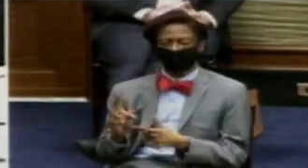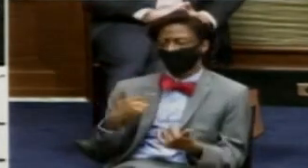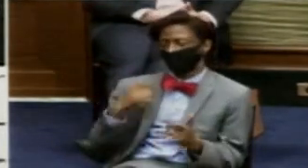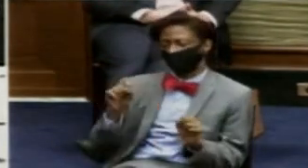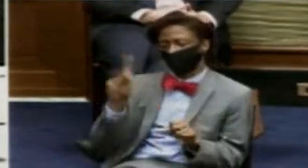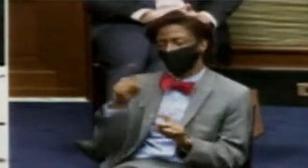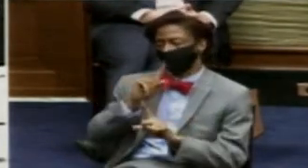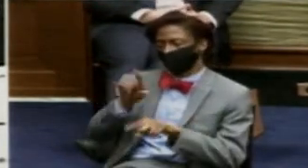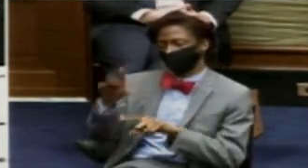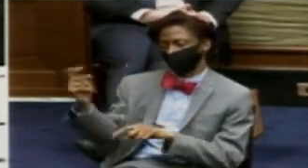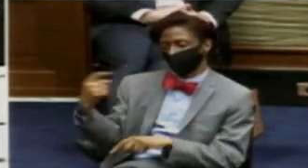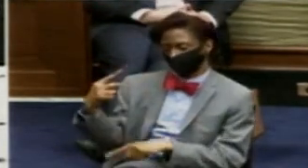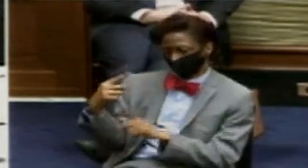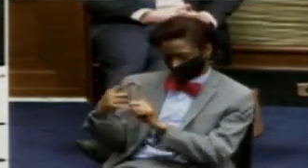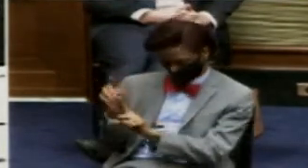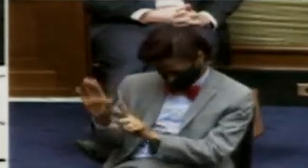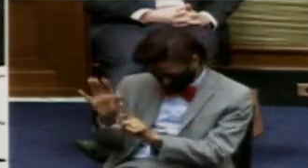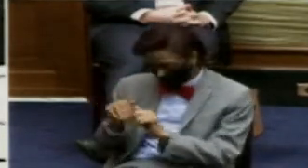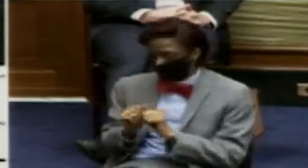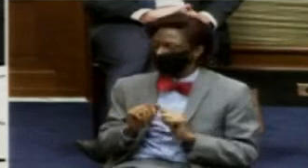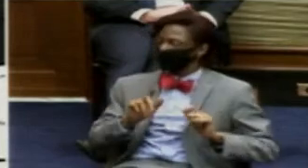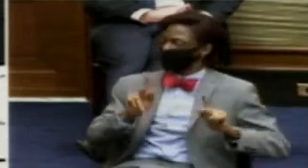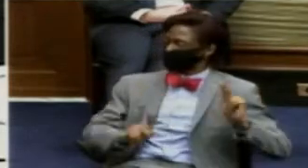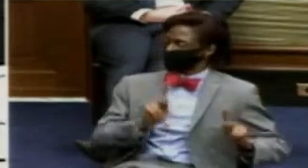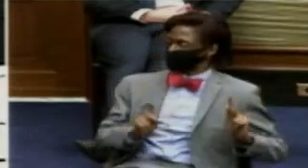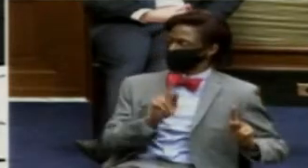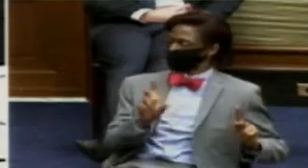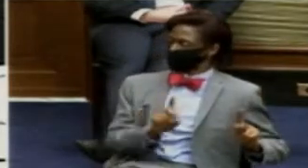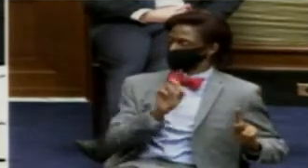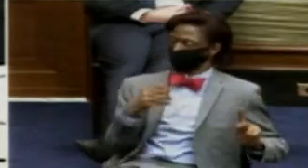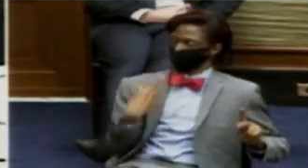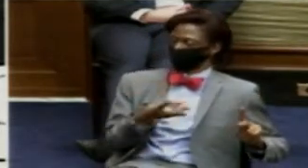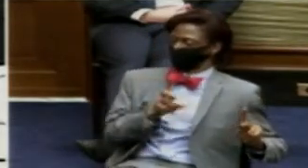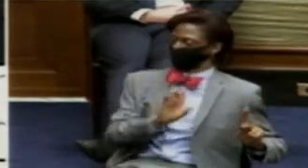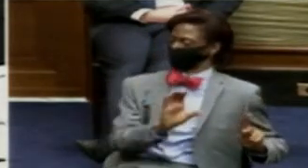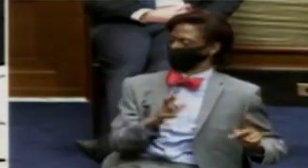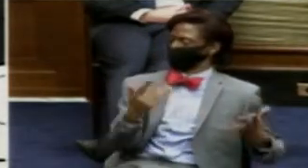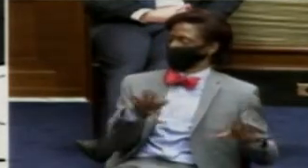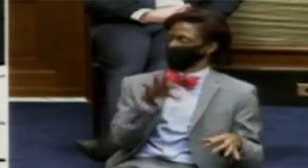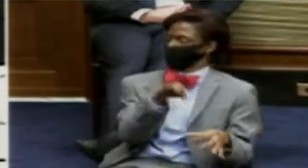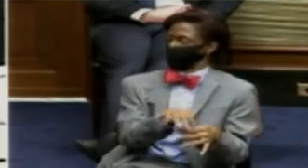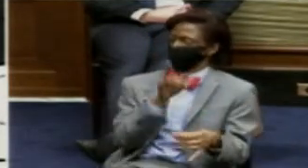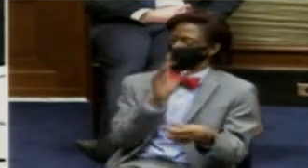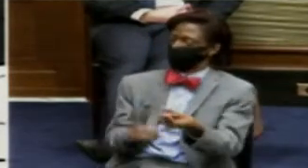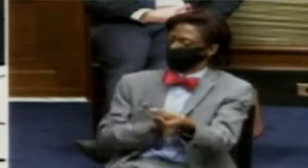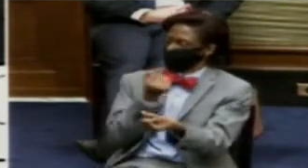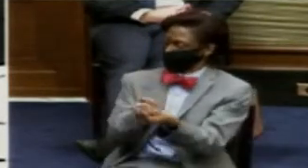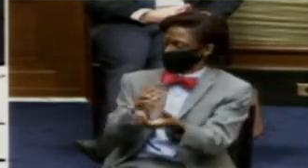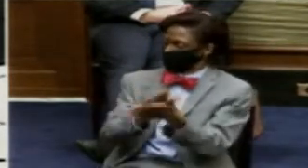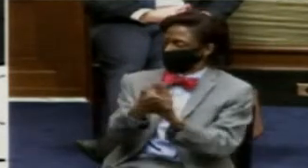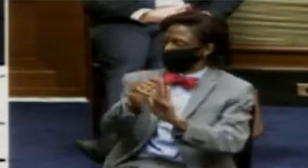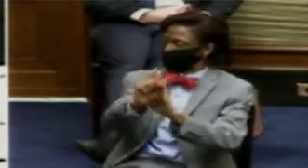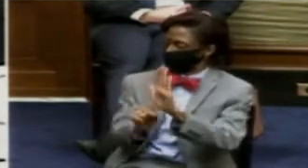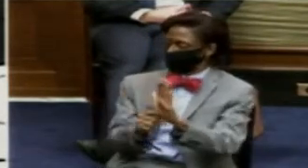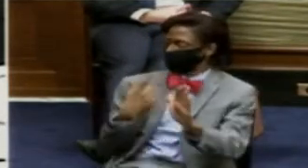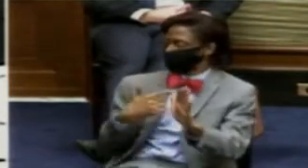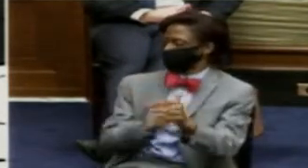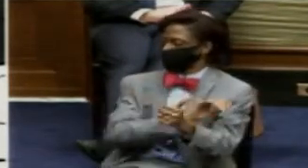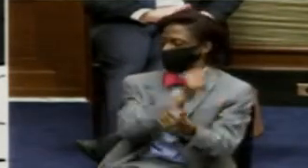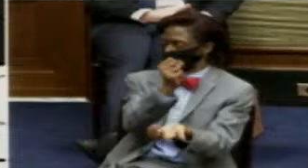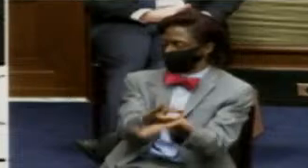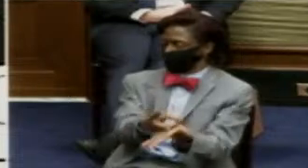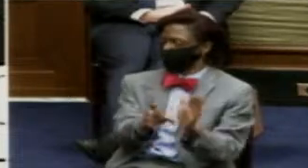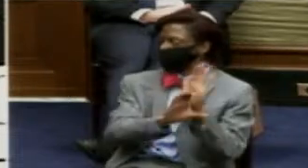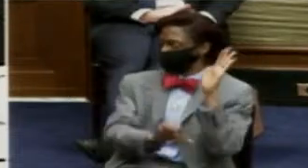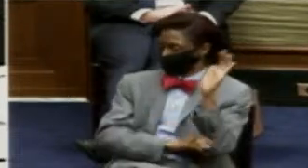your question this way, Congressman. The people of Washington, D.C. have voted to endorse statehood. We have approved a constitution.